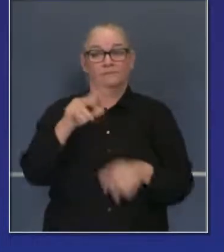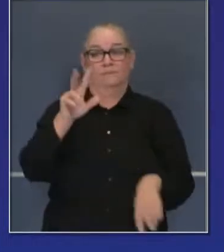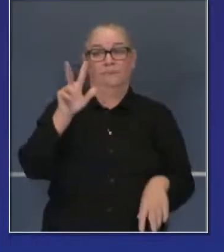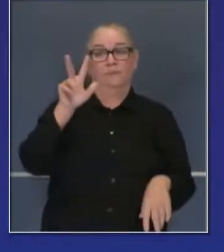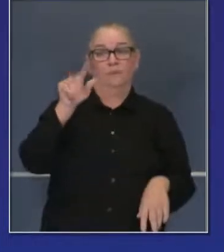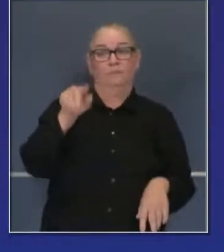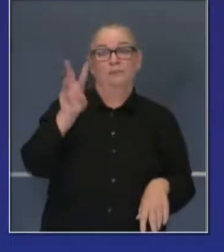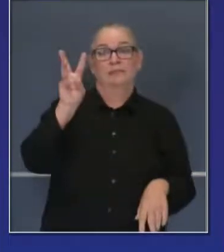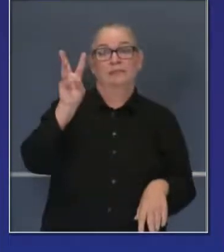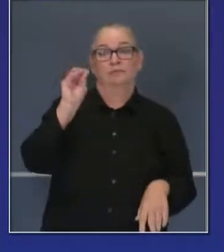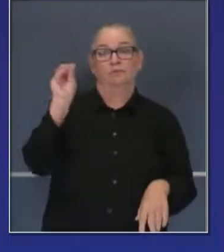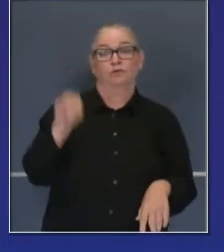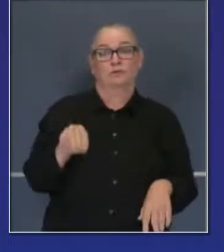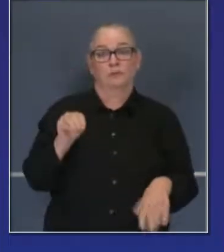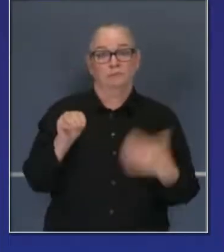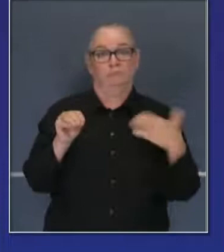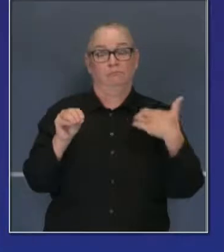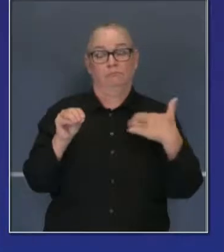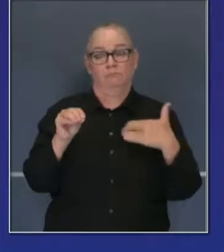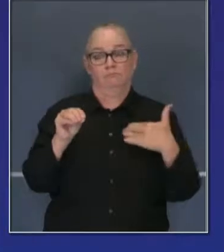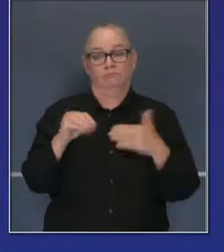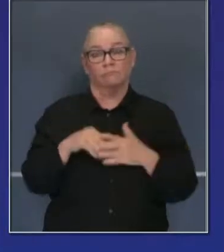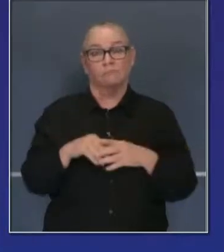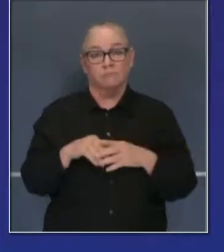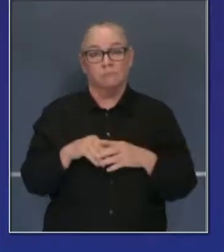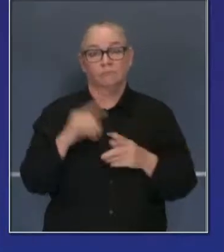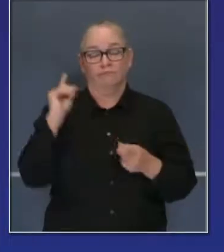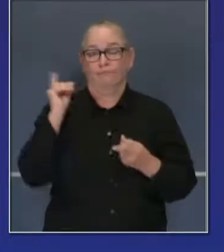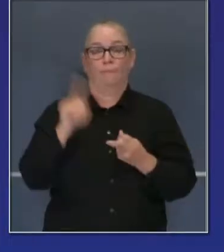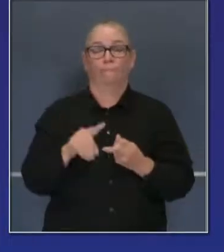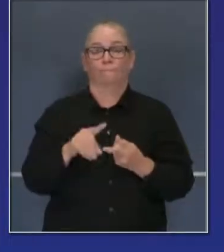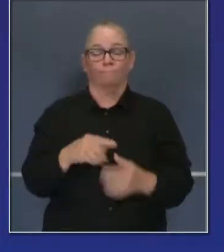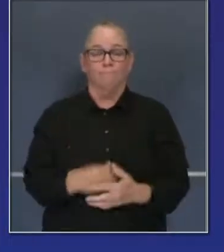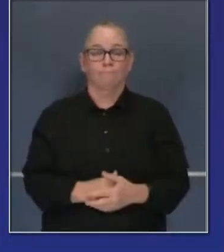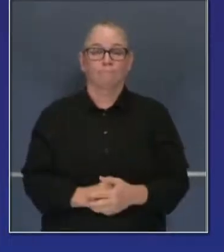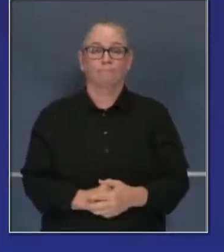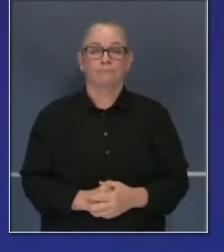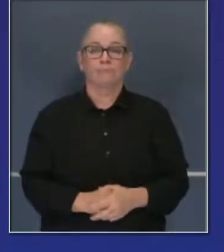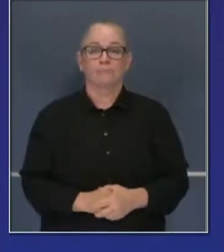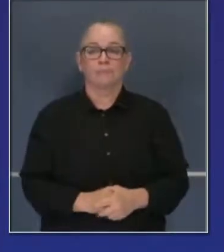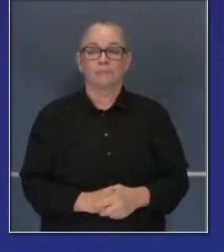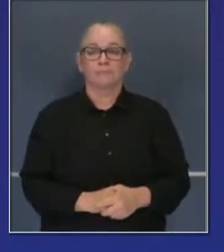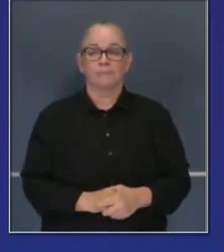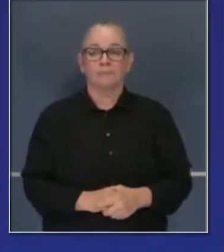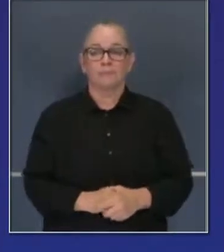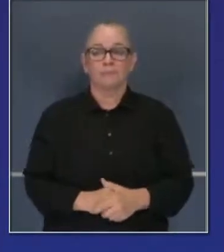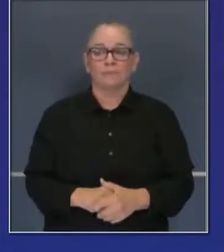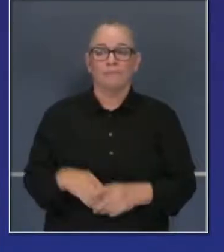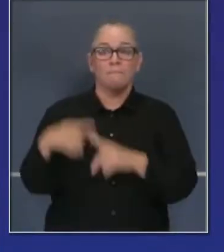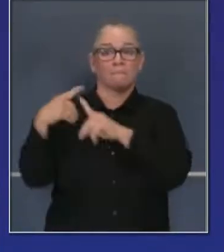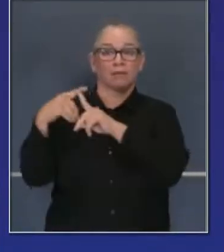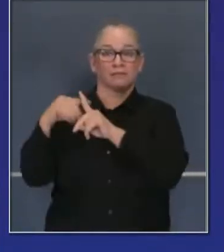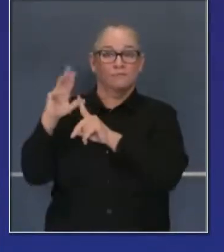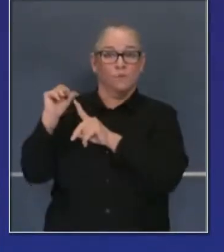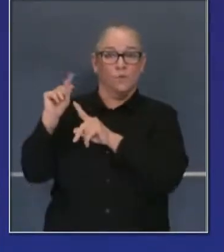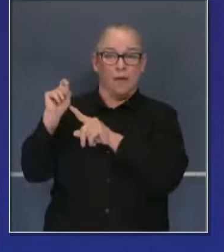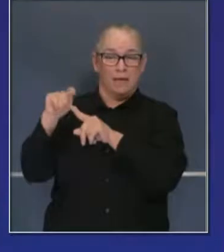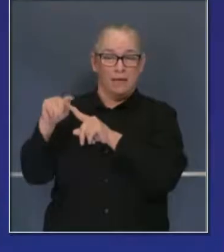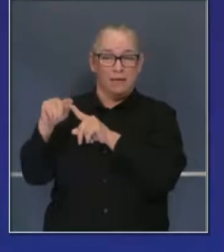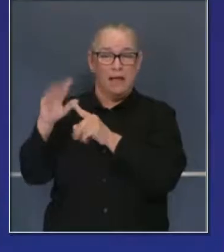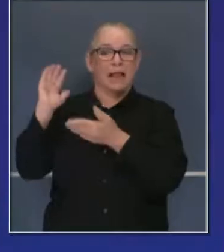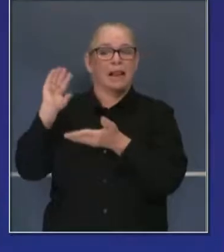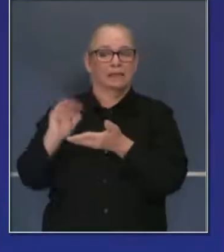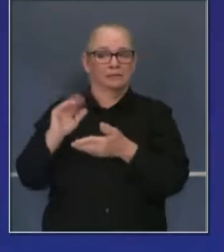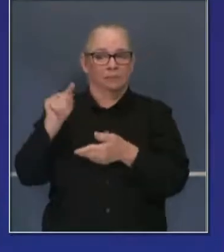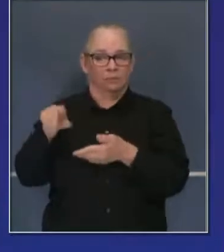at 3.6% over the last 7 days. So positivity rate in the state of California down to